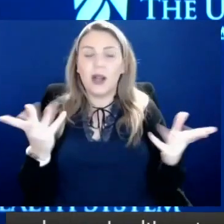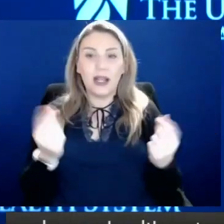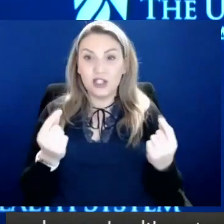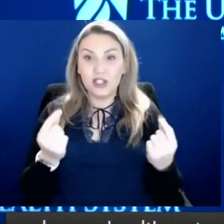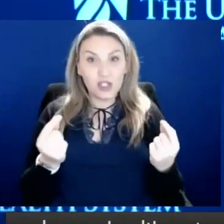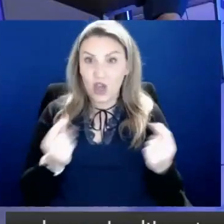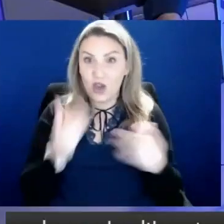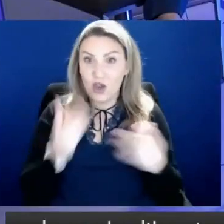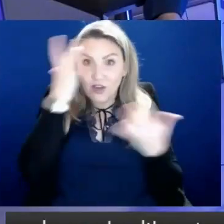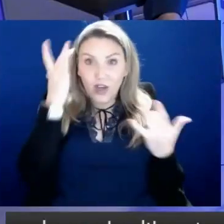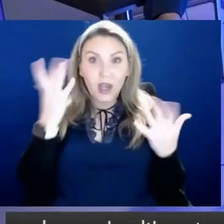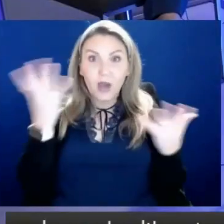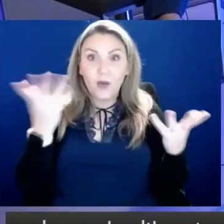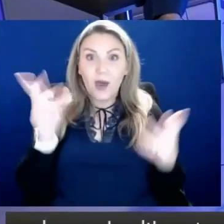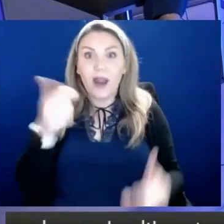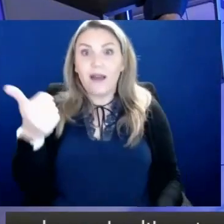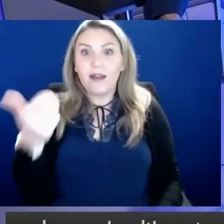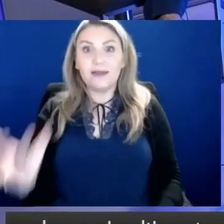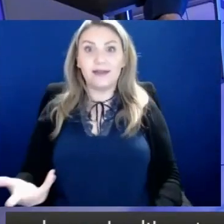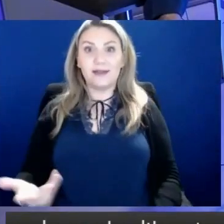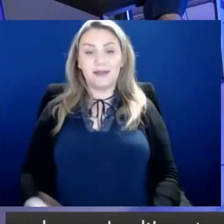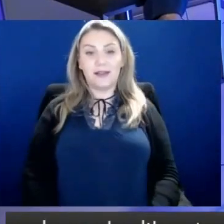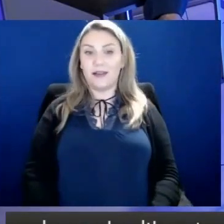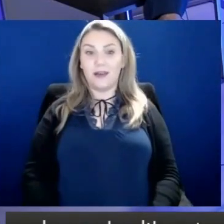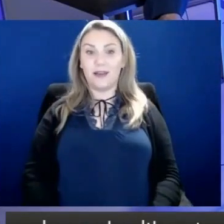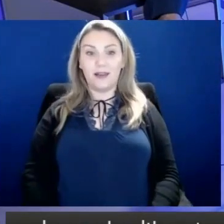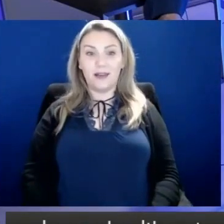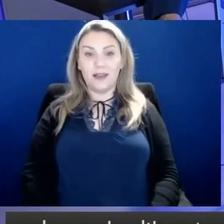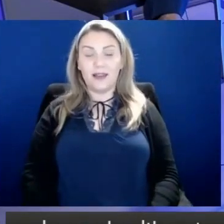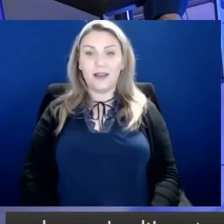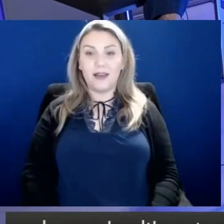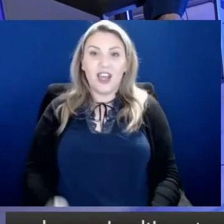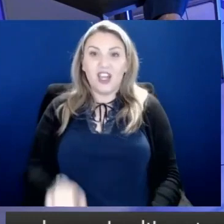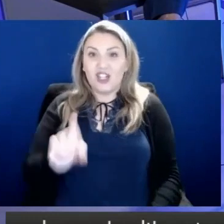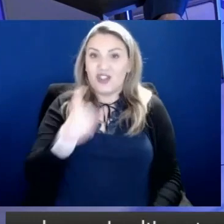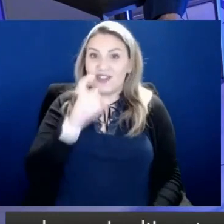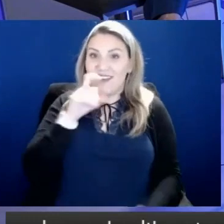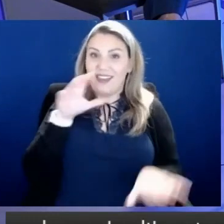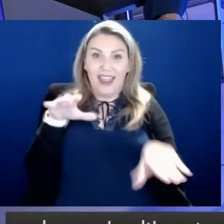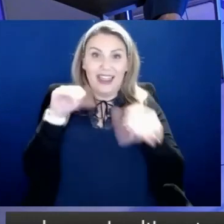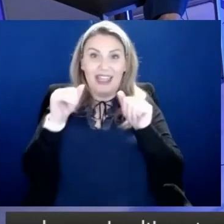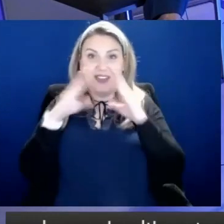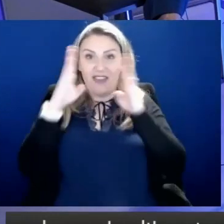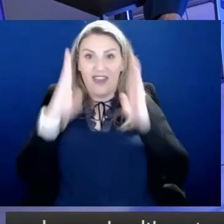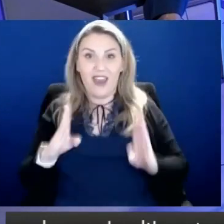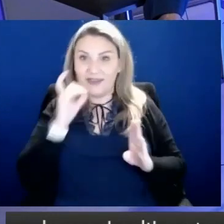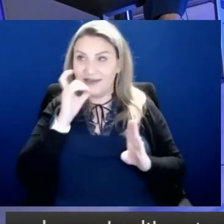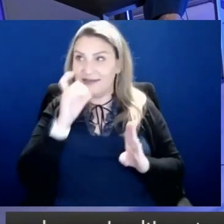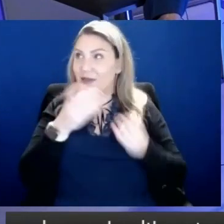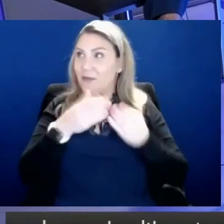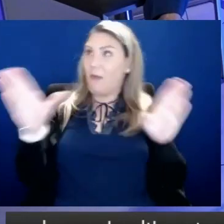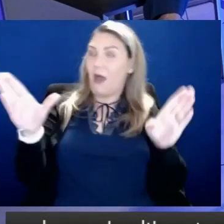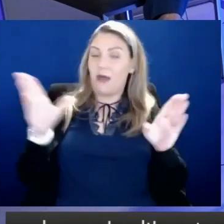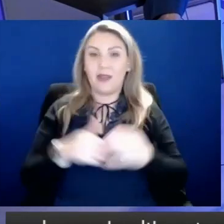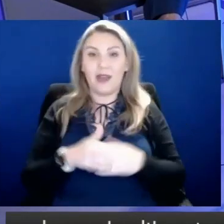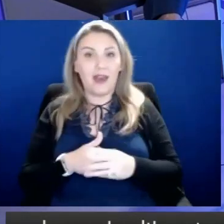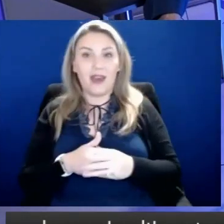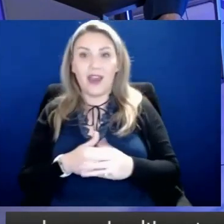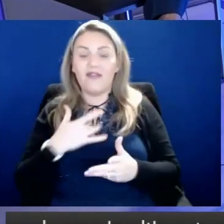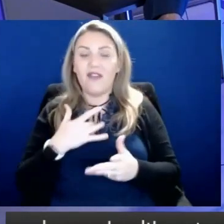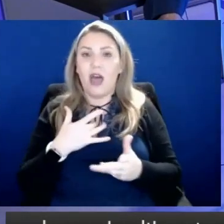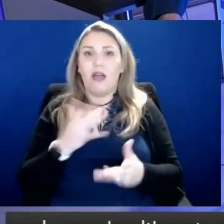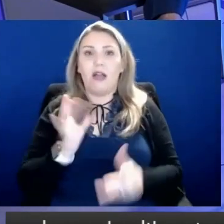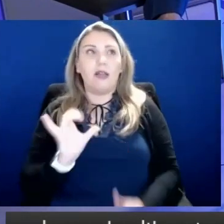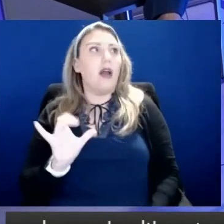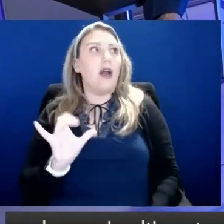forget? Right. Like I shouldn't be leaving the house. I shouldn't be in public right now. I remember feeling like that. I have no business walking around in